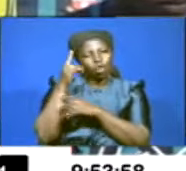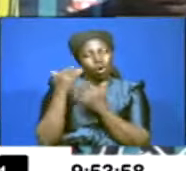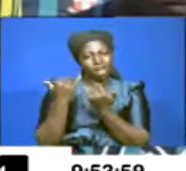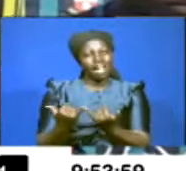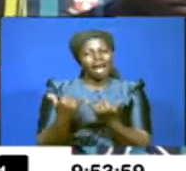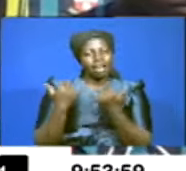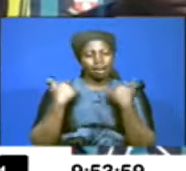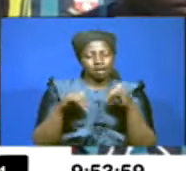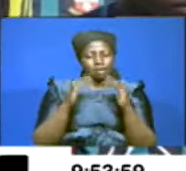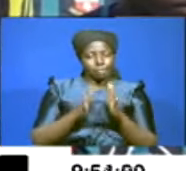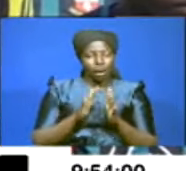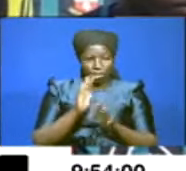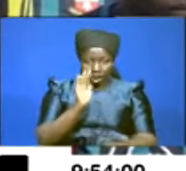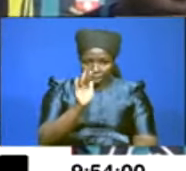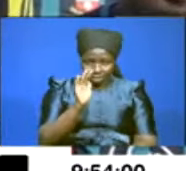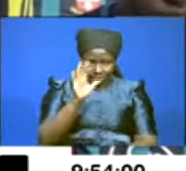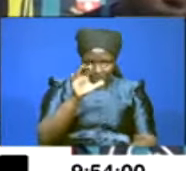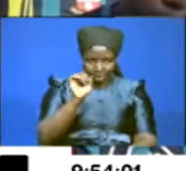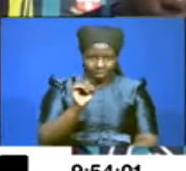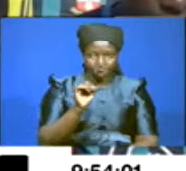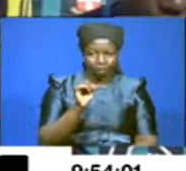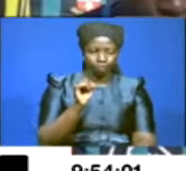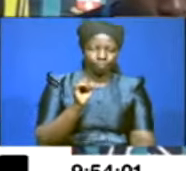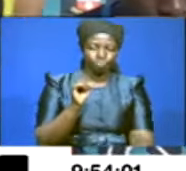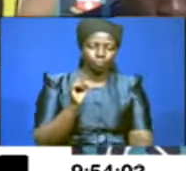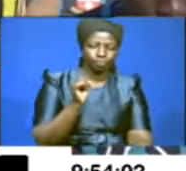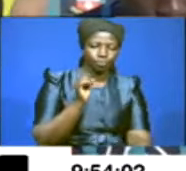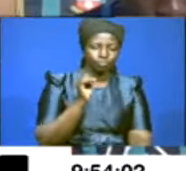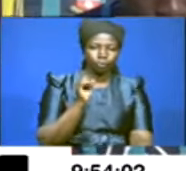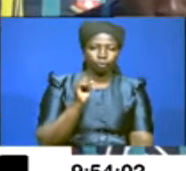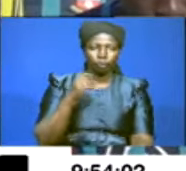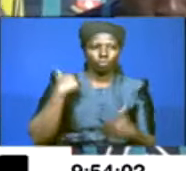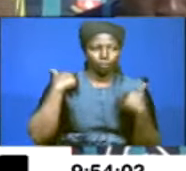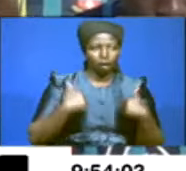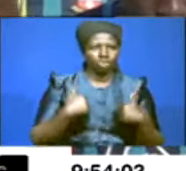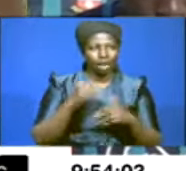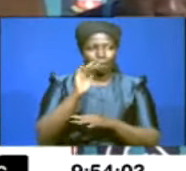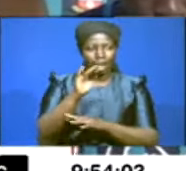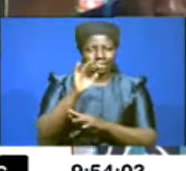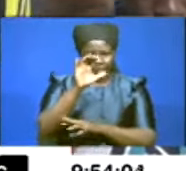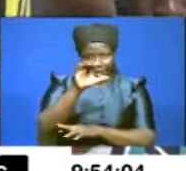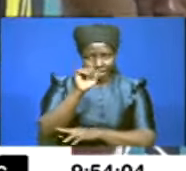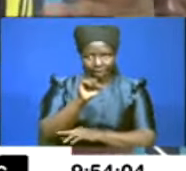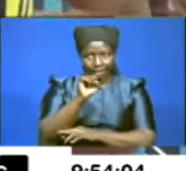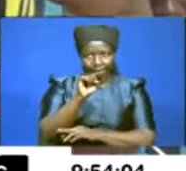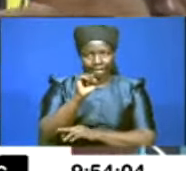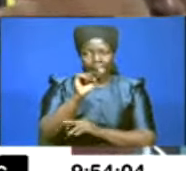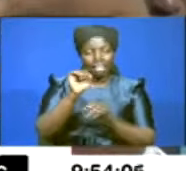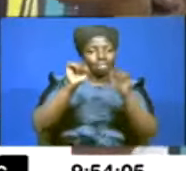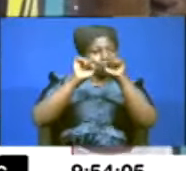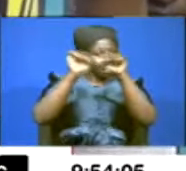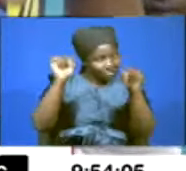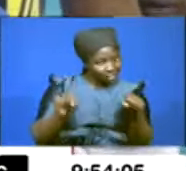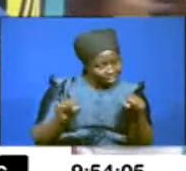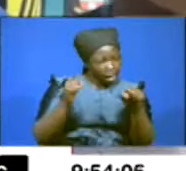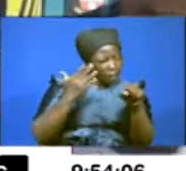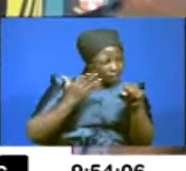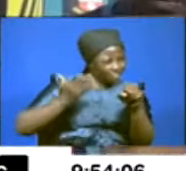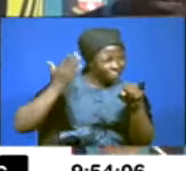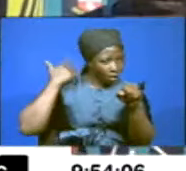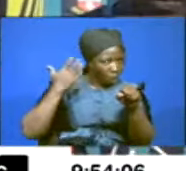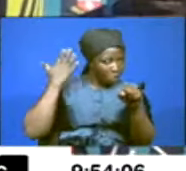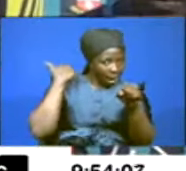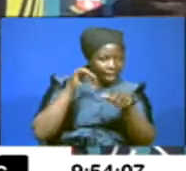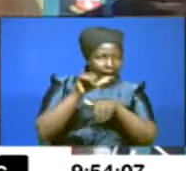CS, mimi ningependa ama ningemsihi ile system ilikuwa zamani ya